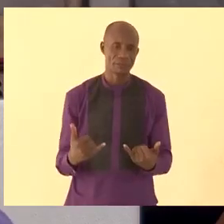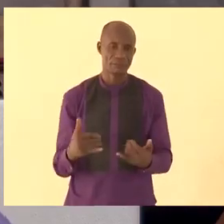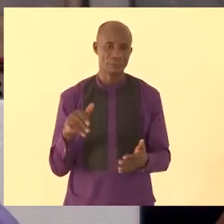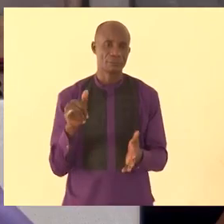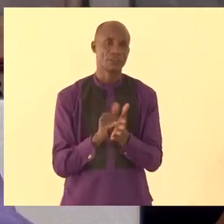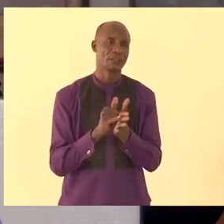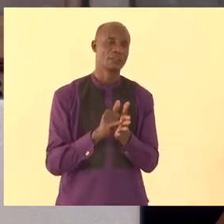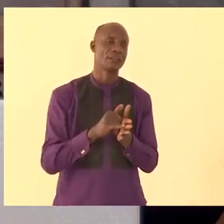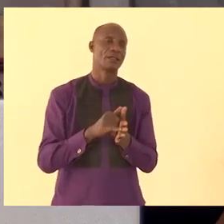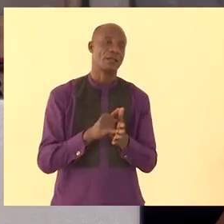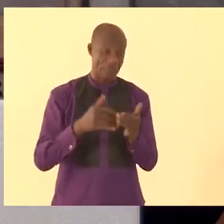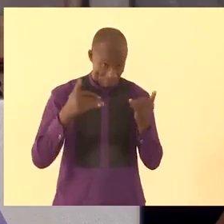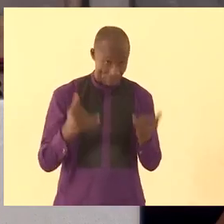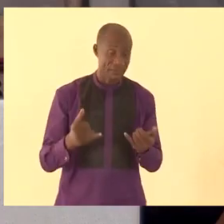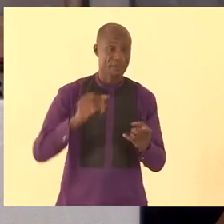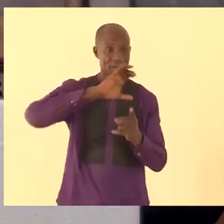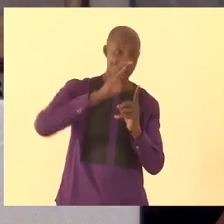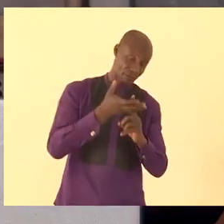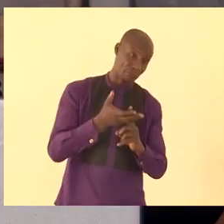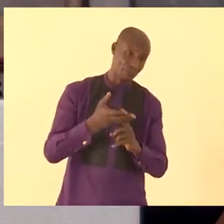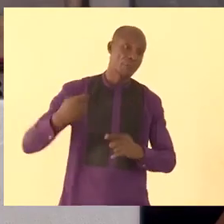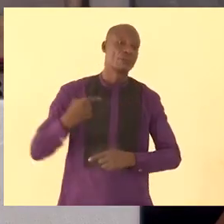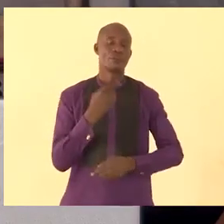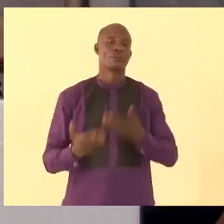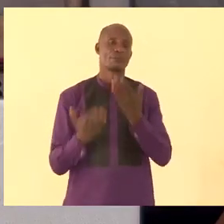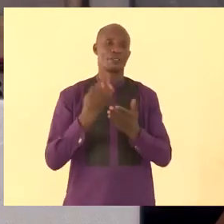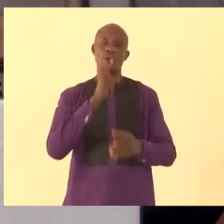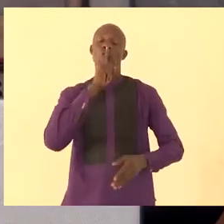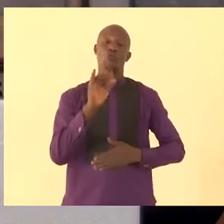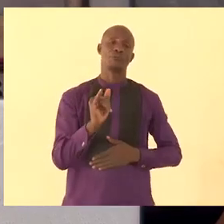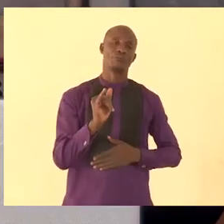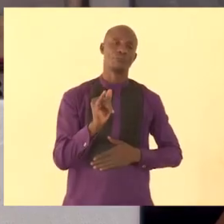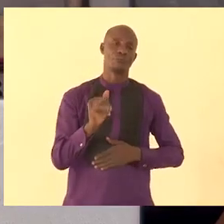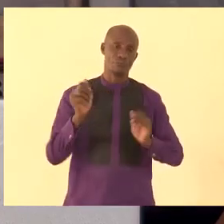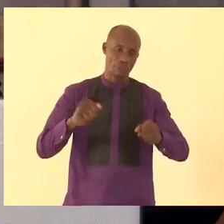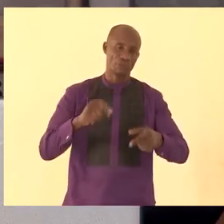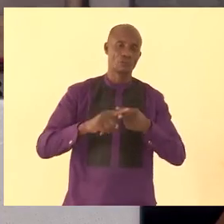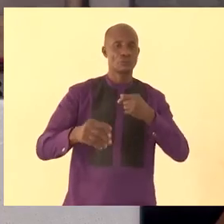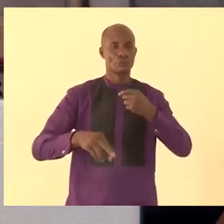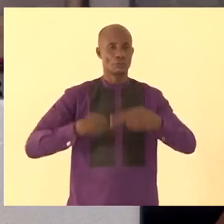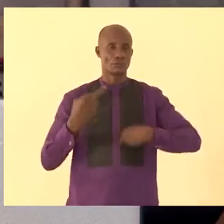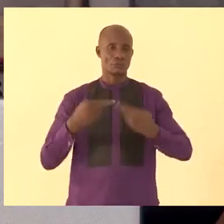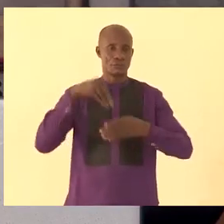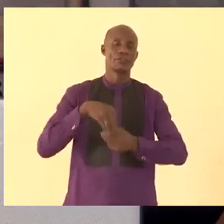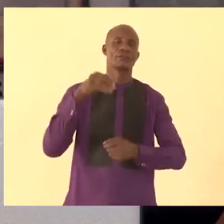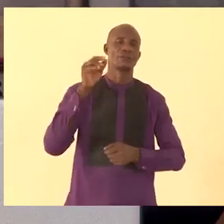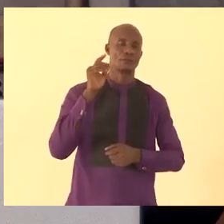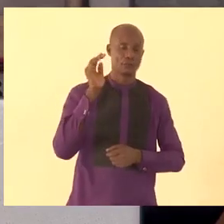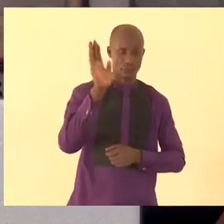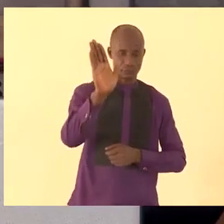that in spite of our present predicament, we may truly be able to rejoice in